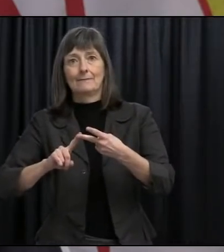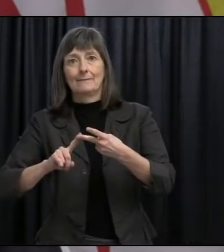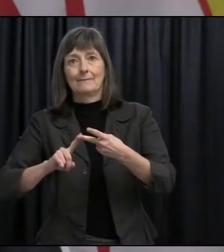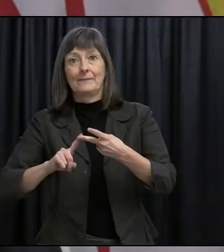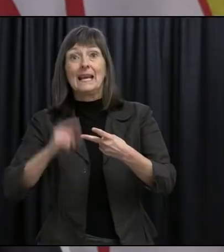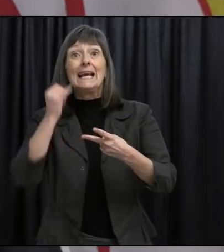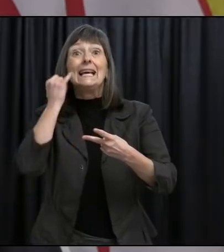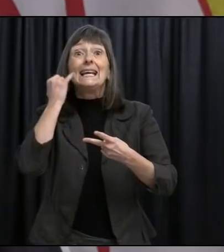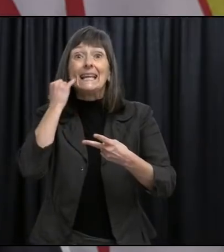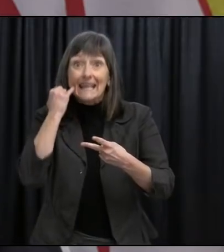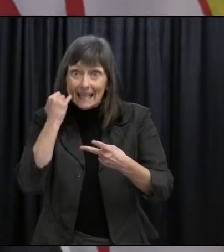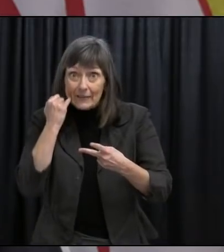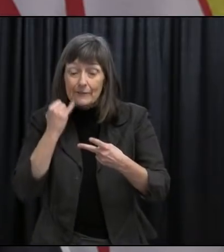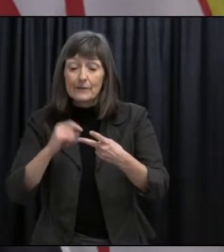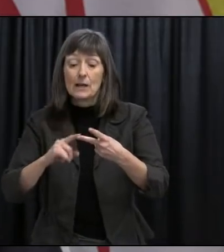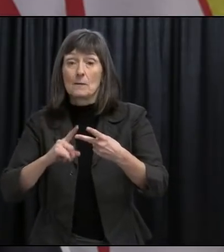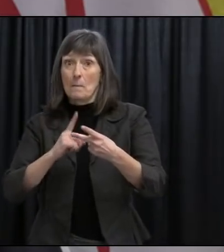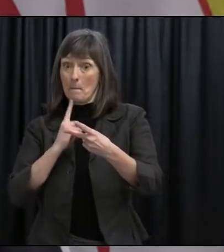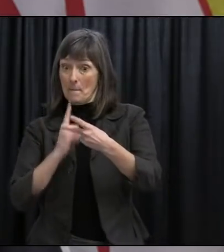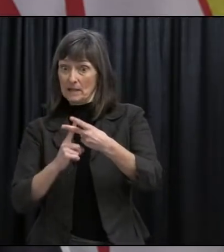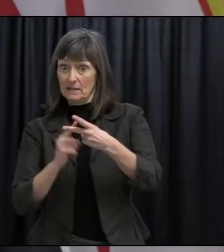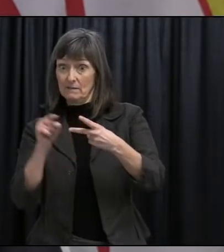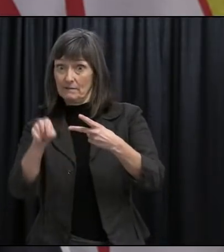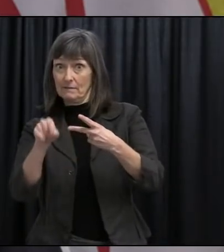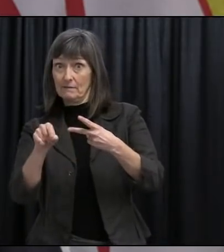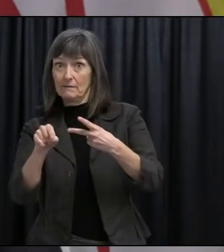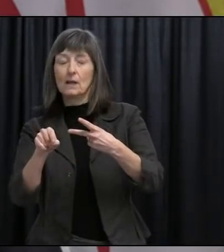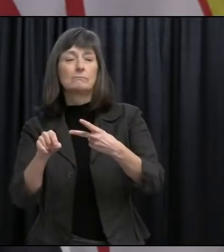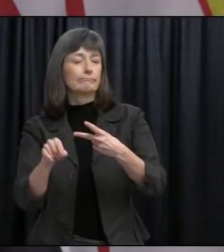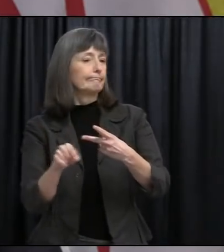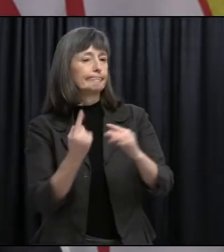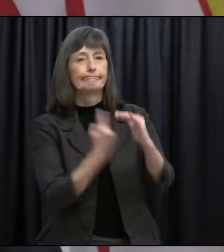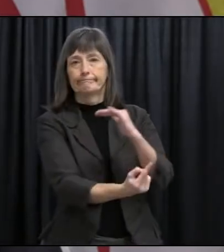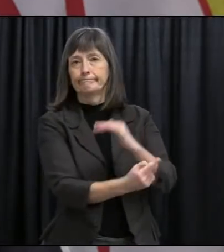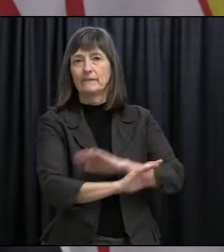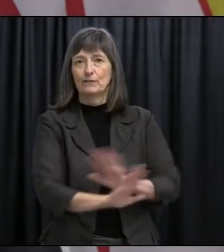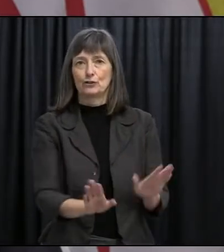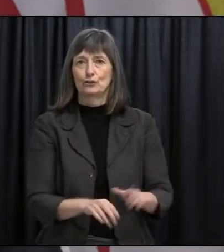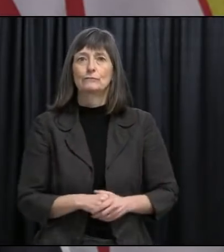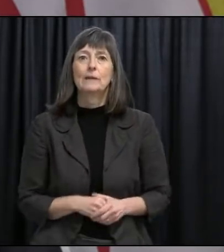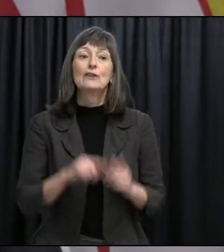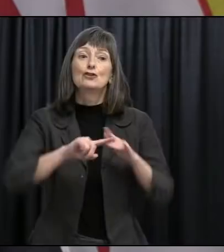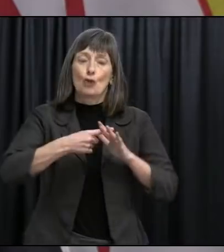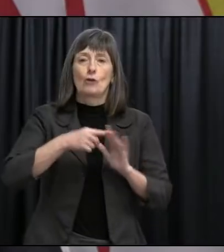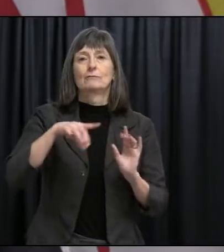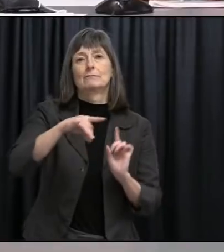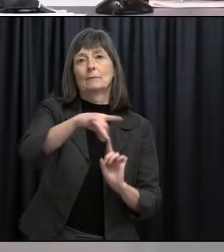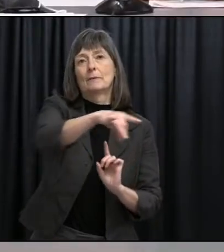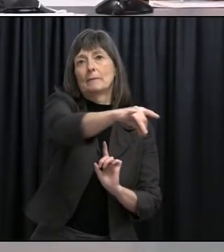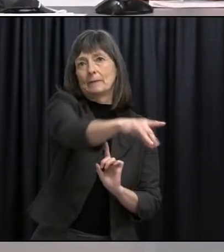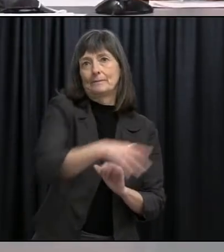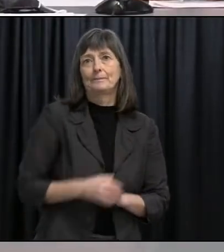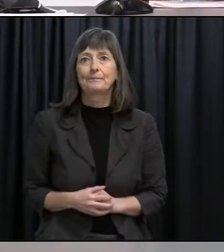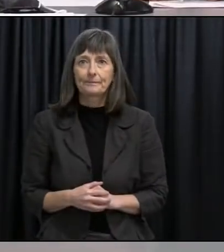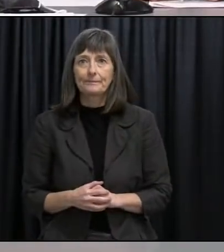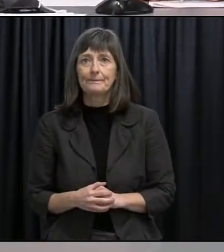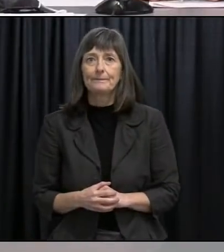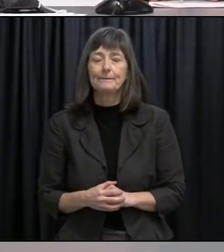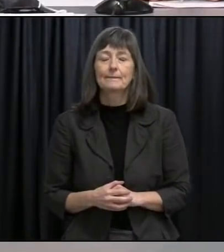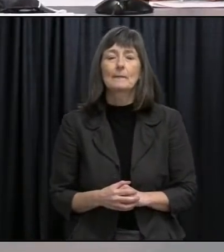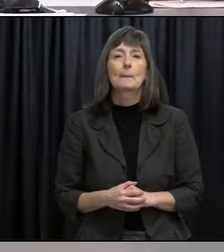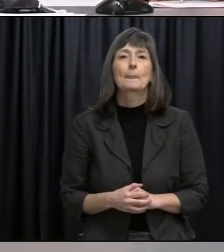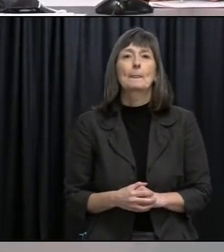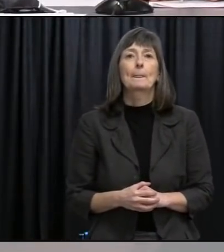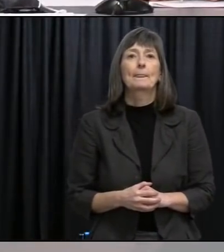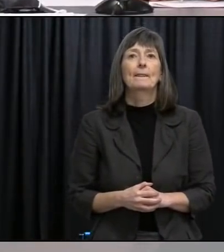that they're negative. And if they're not and they come back positive, then obviously we treat them as positive. So. Thank you for that. And the Premier